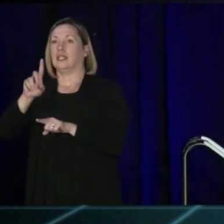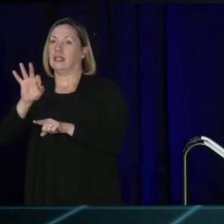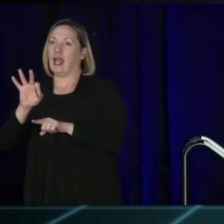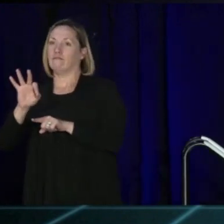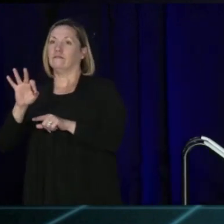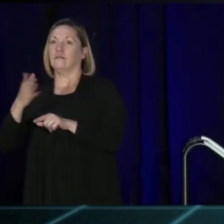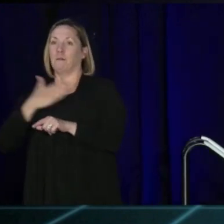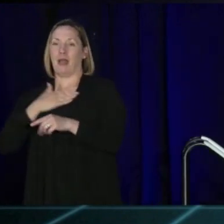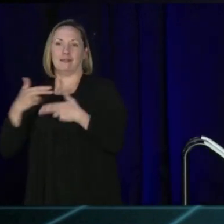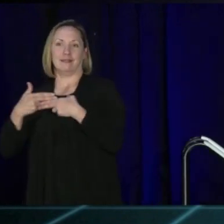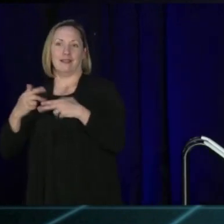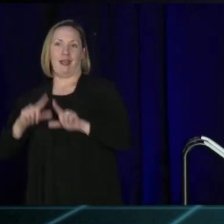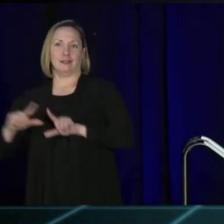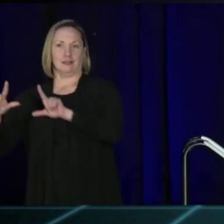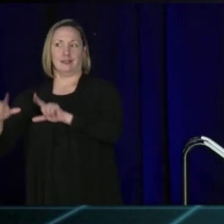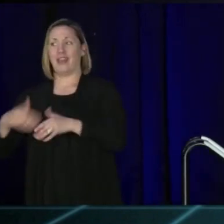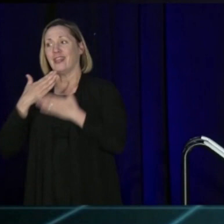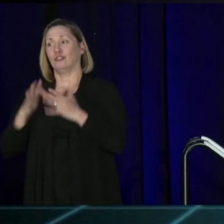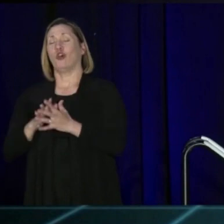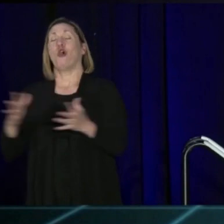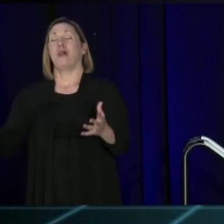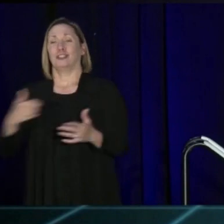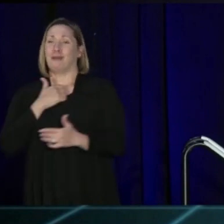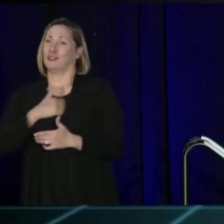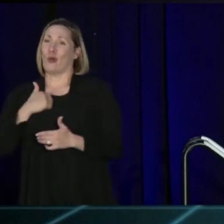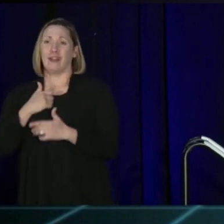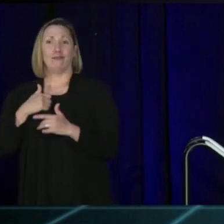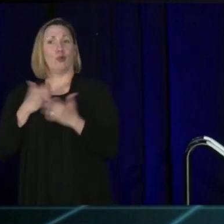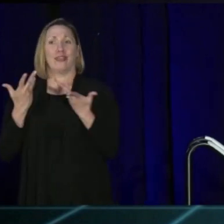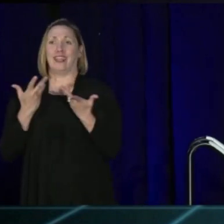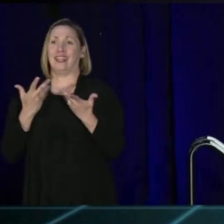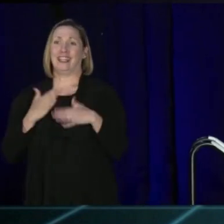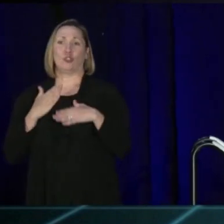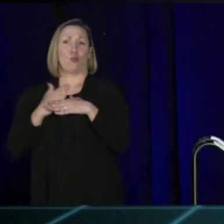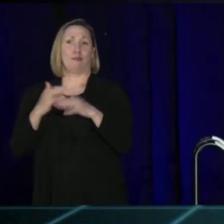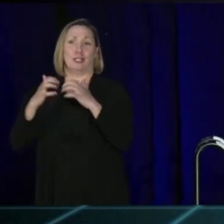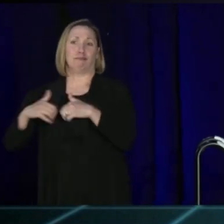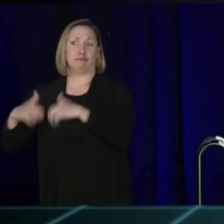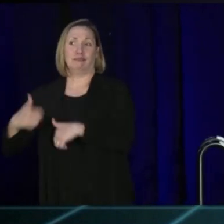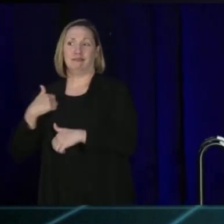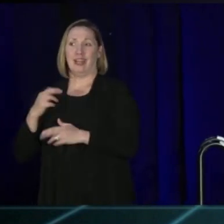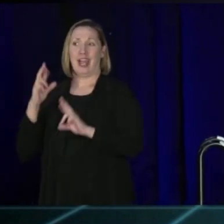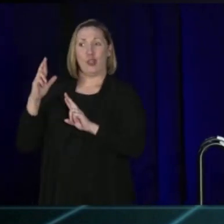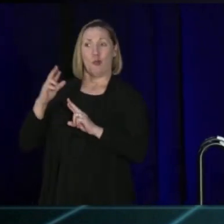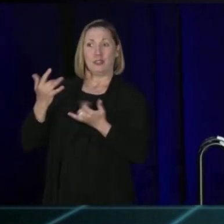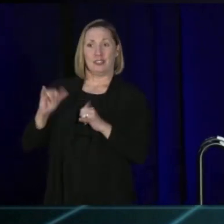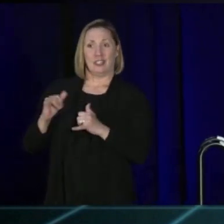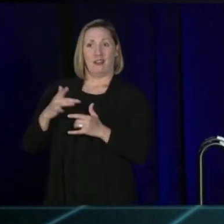And thank you so much. I'm sorry for all of the interruptions, but I hope you still found this useful.